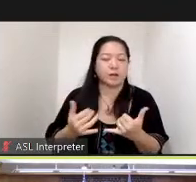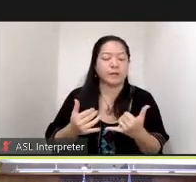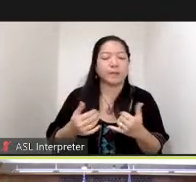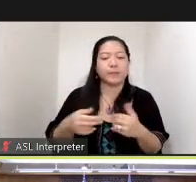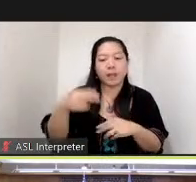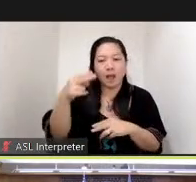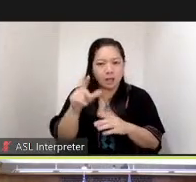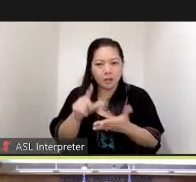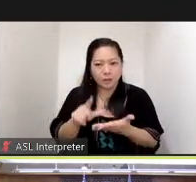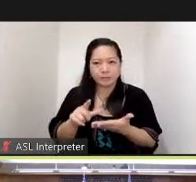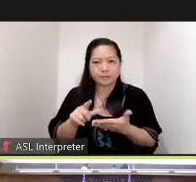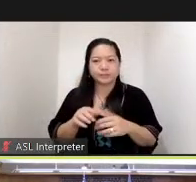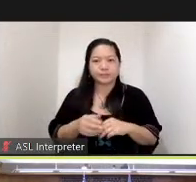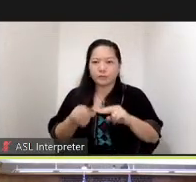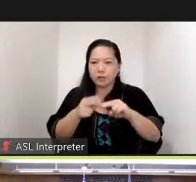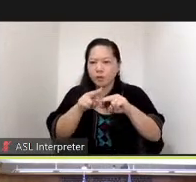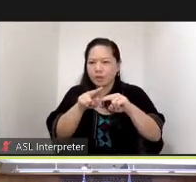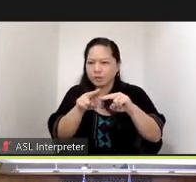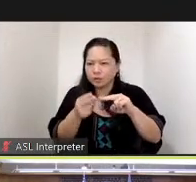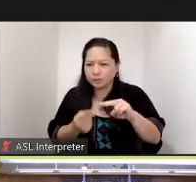slide.